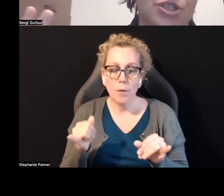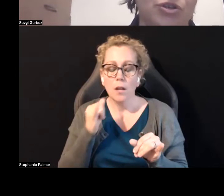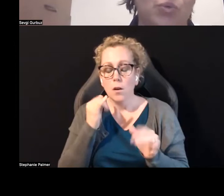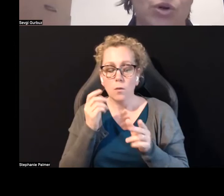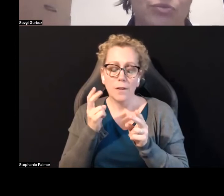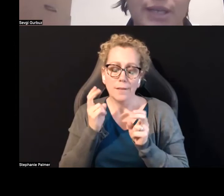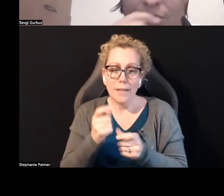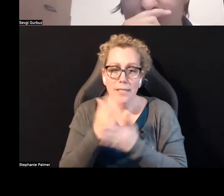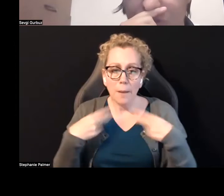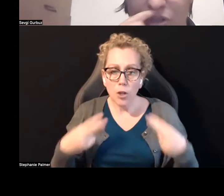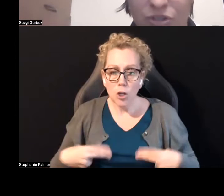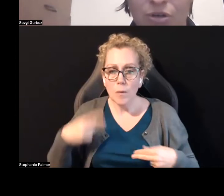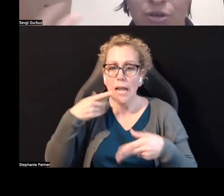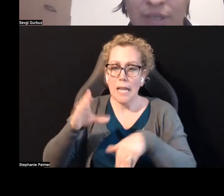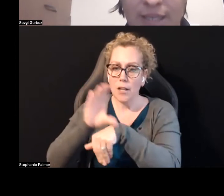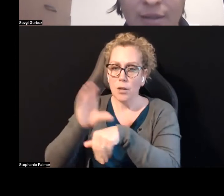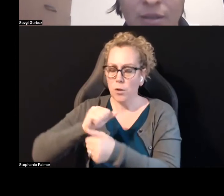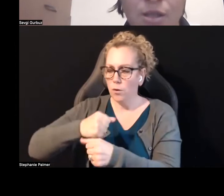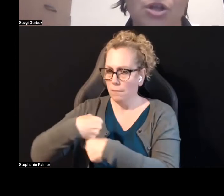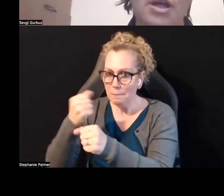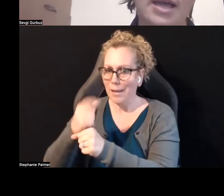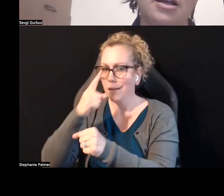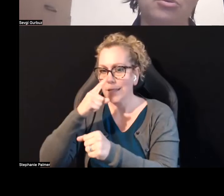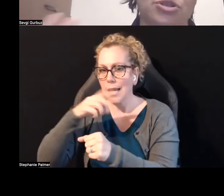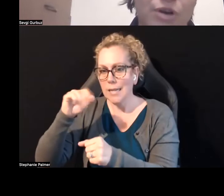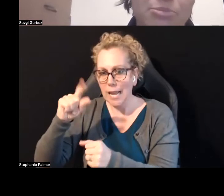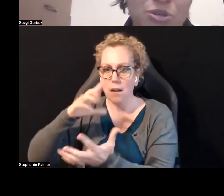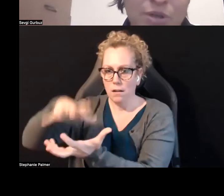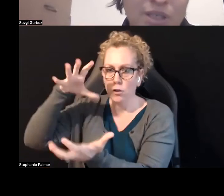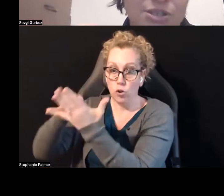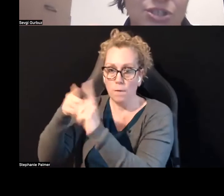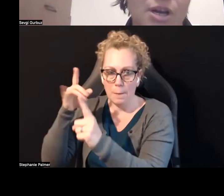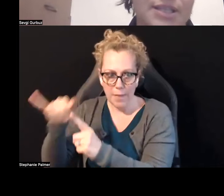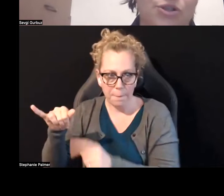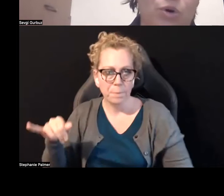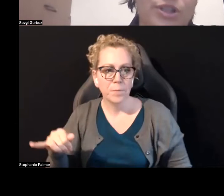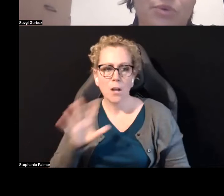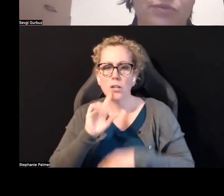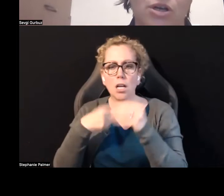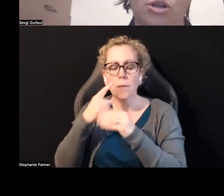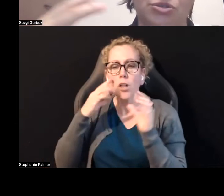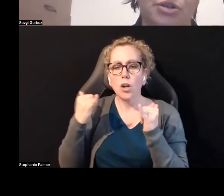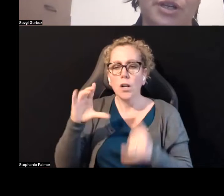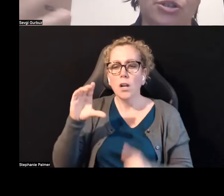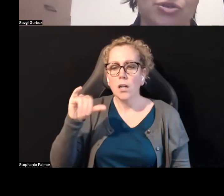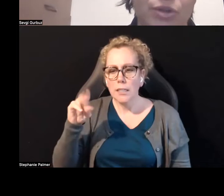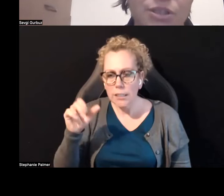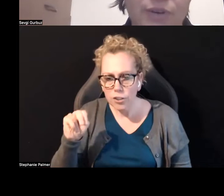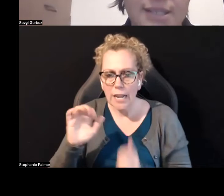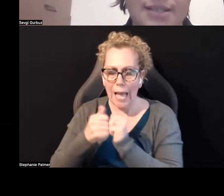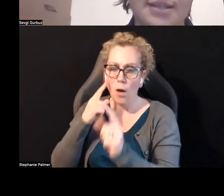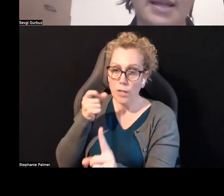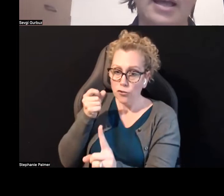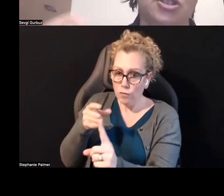some of our single word recognition results are currently, and I will describe to you, and we can discuss the work that we've done on triggering and